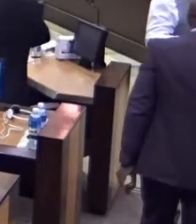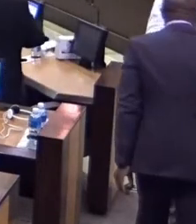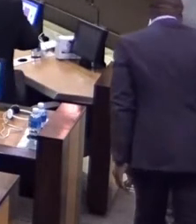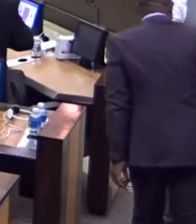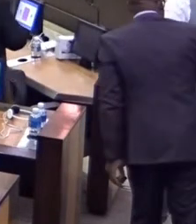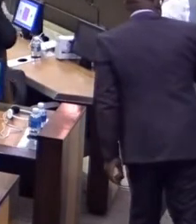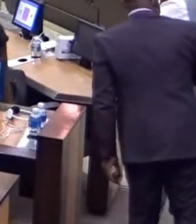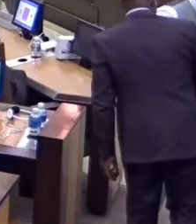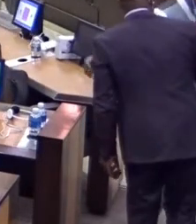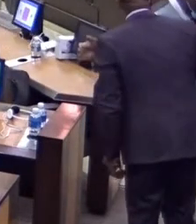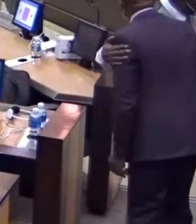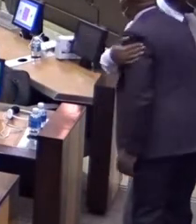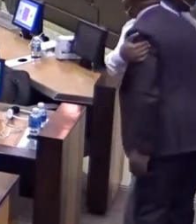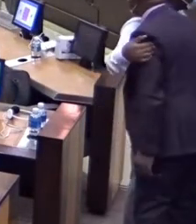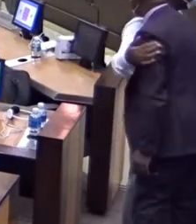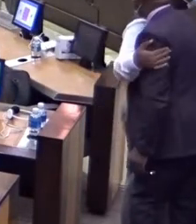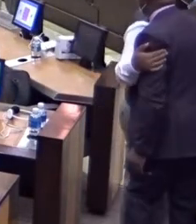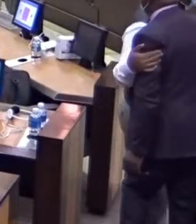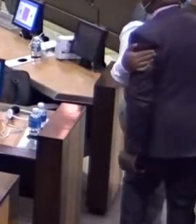Was it?